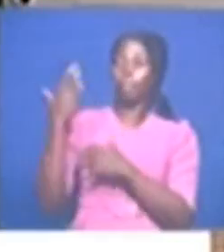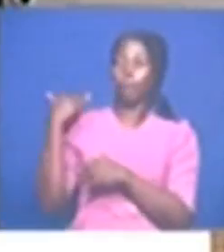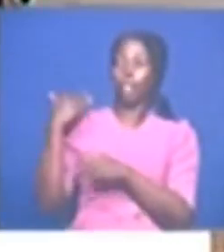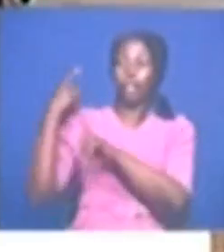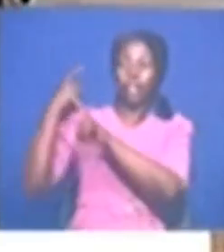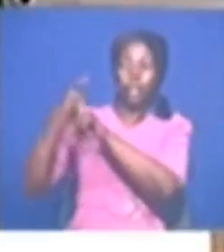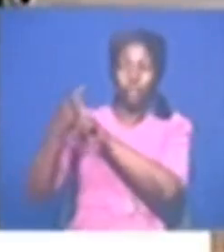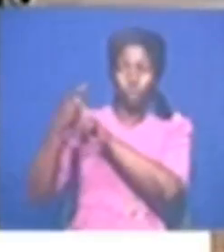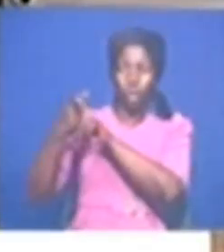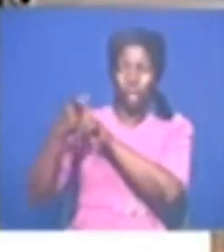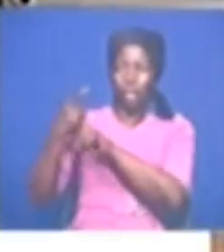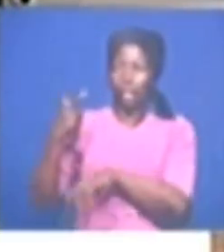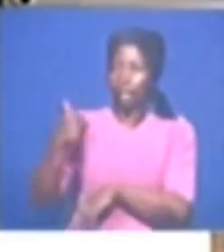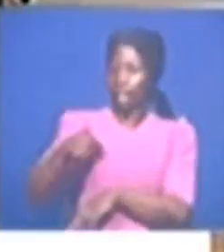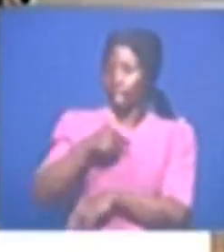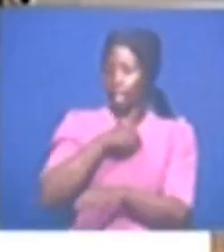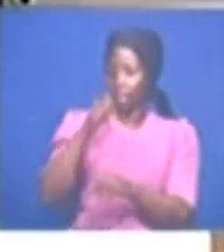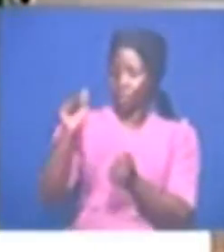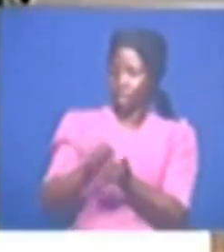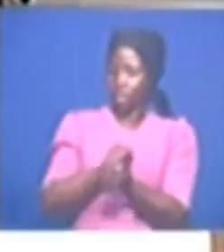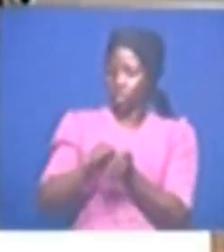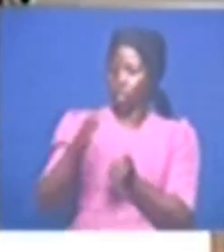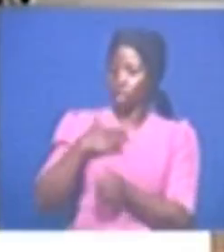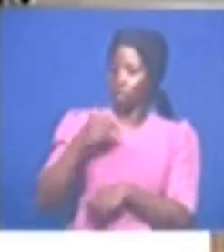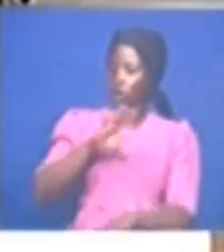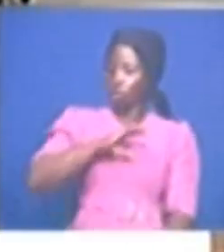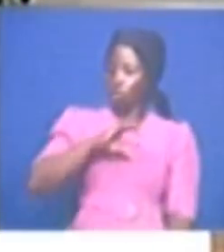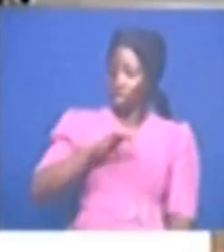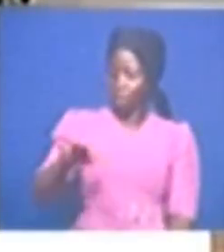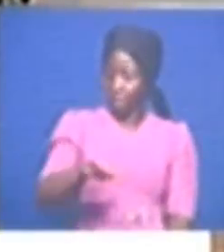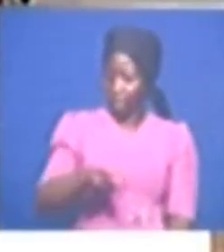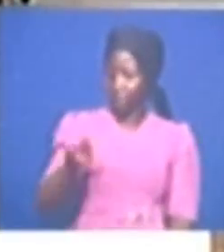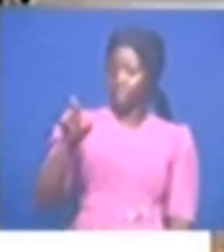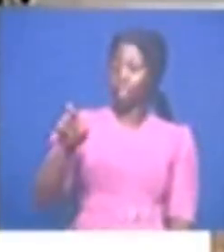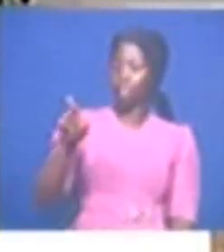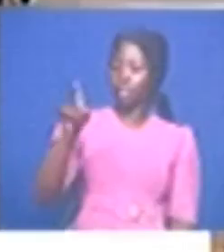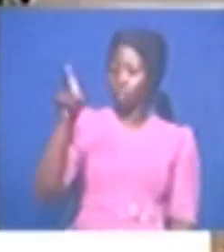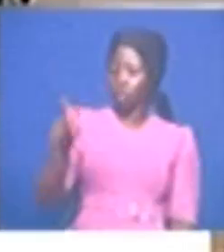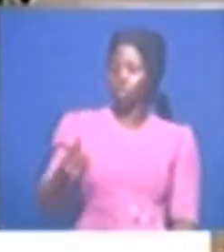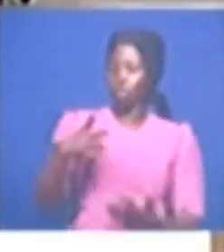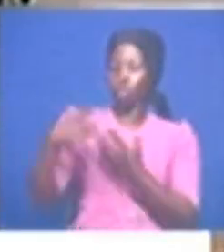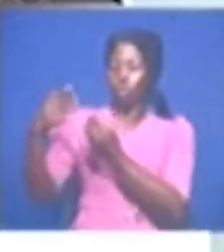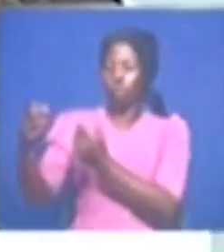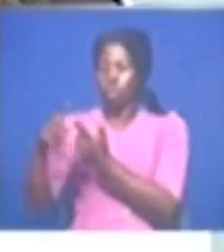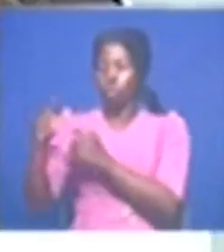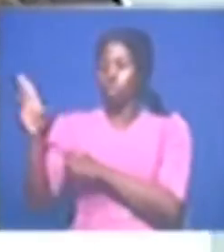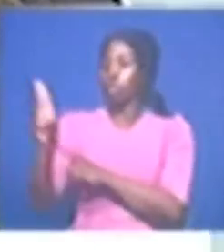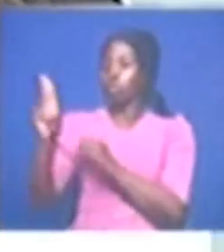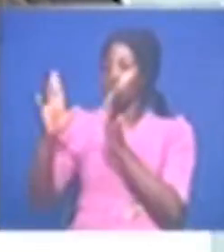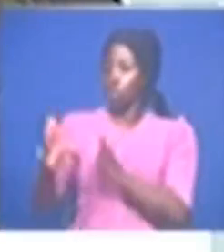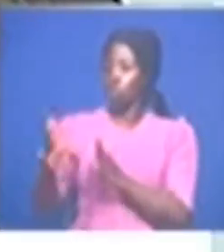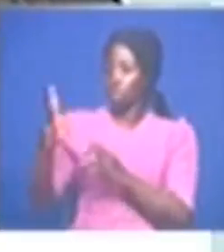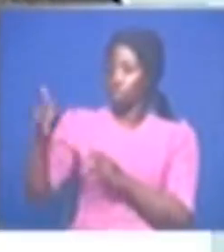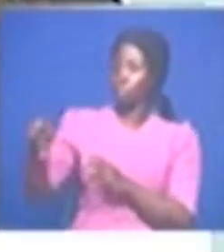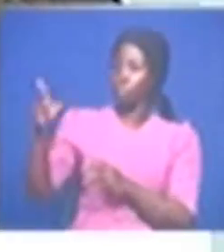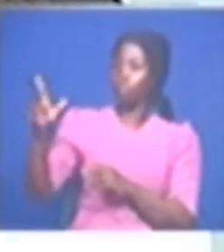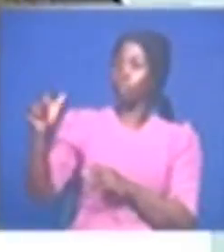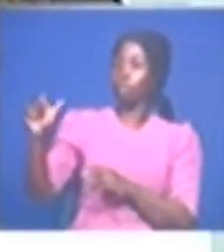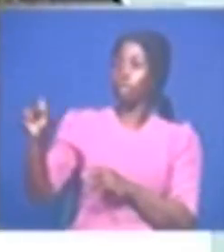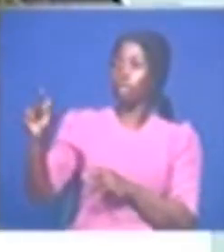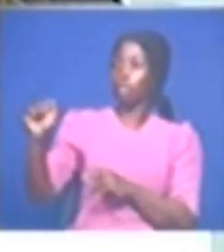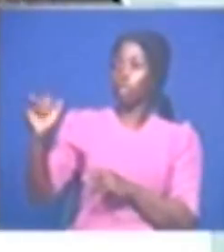we are destroying our own environment, this needs to go down to the users of plastic. We need to